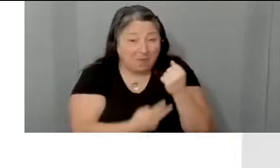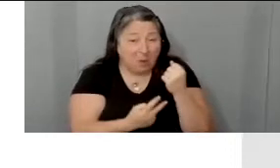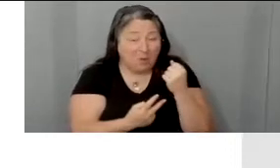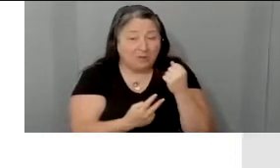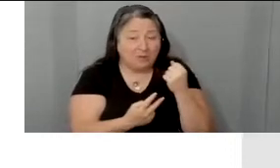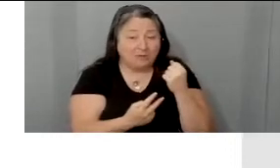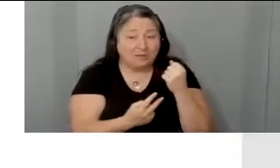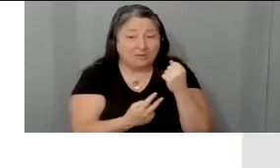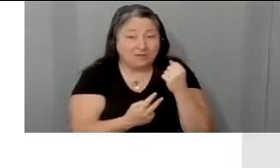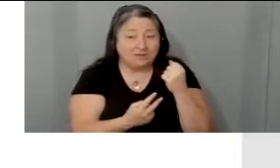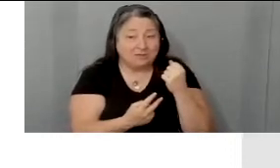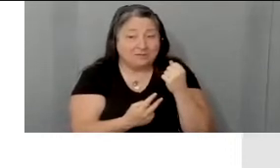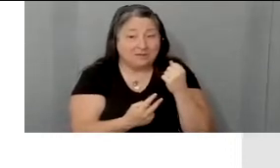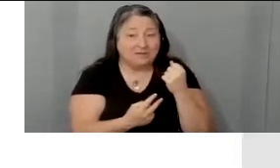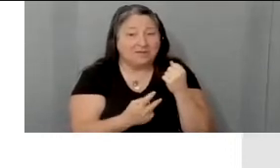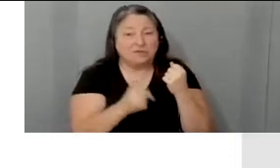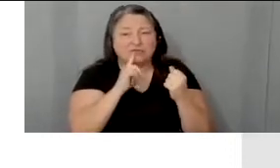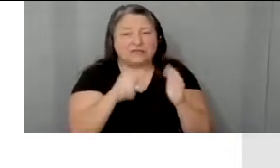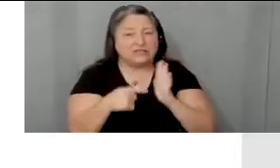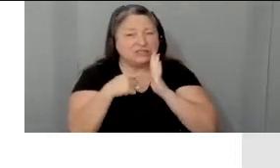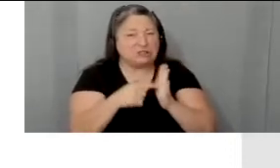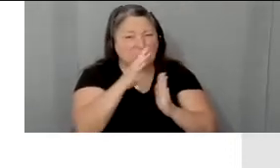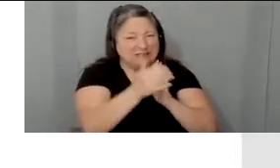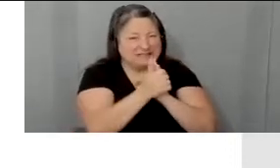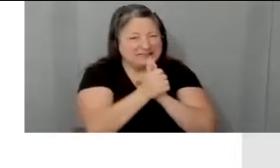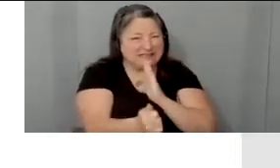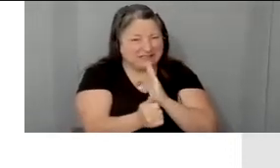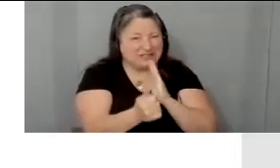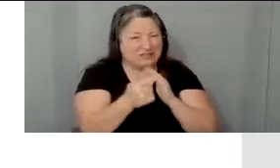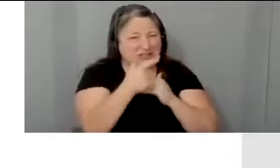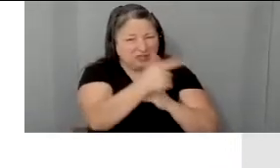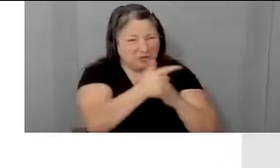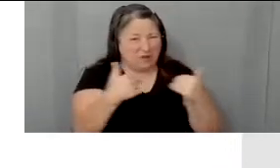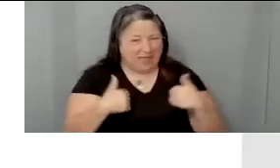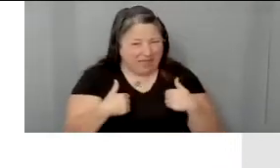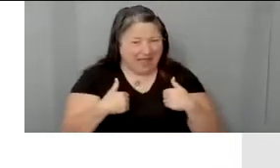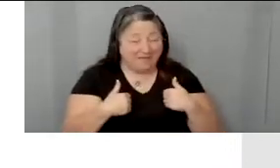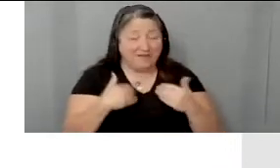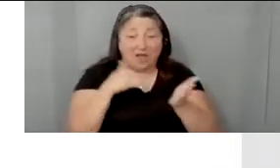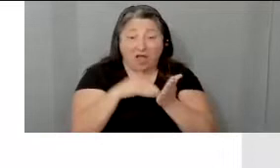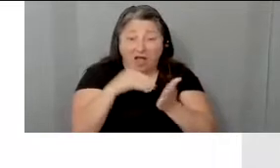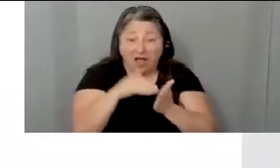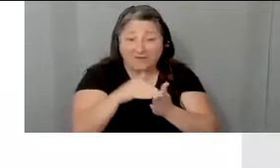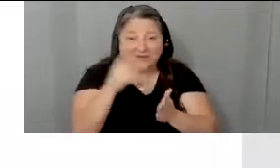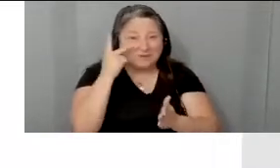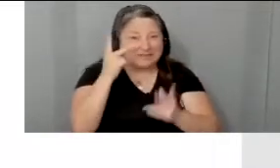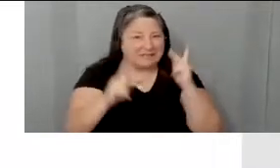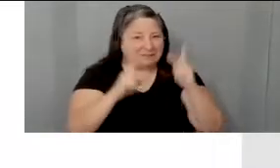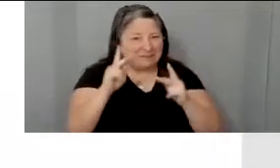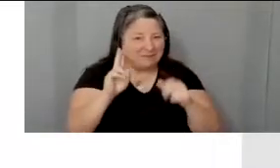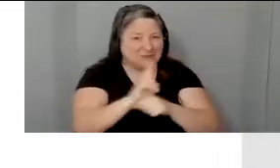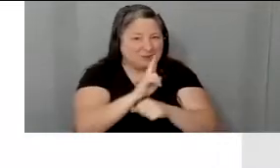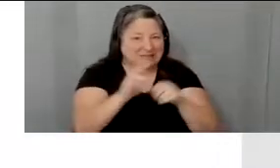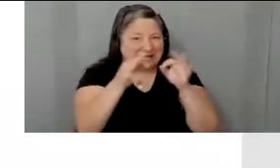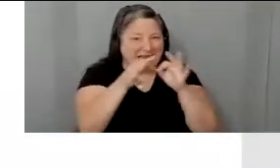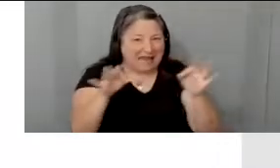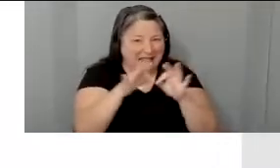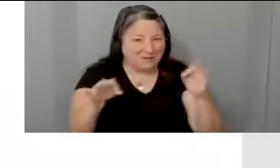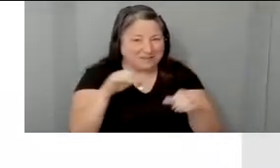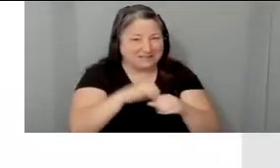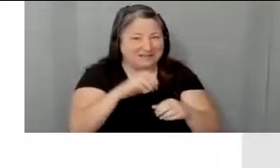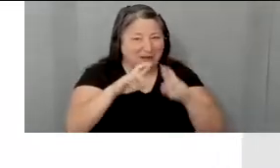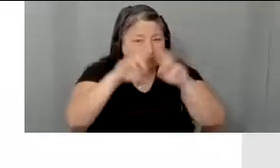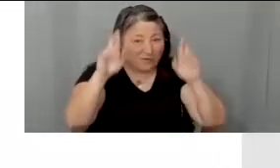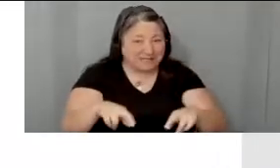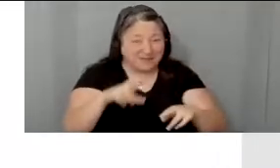to really showcase the skills that you bring. Oftentimes we see people using language in their resume and their cover letter that's not